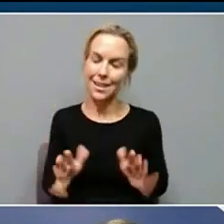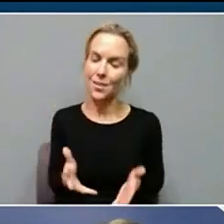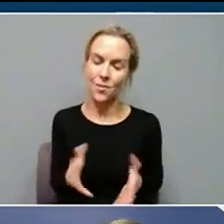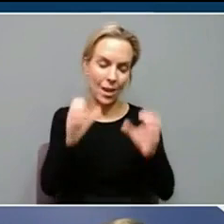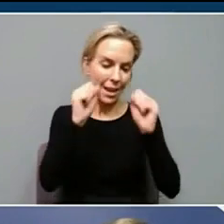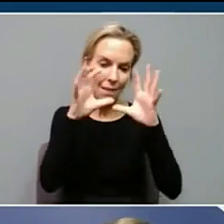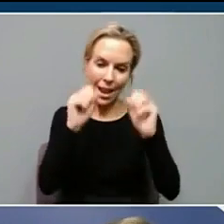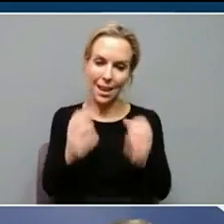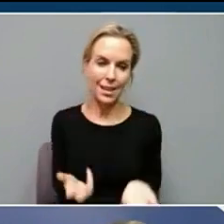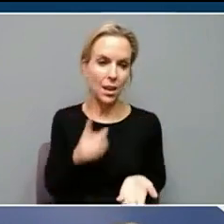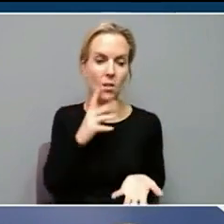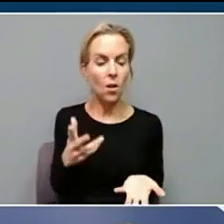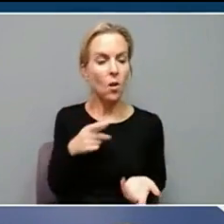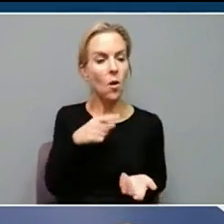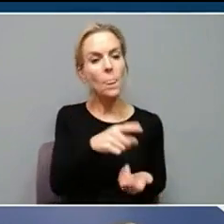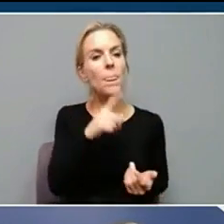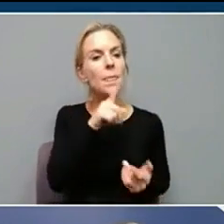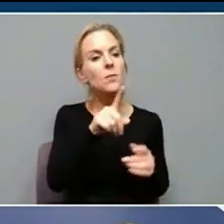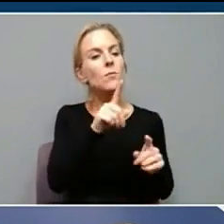All-Stars, but this is probably our scoring leader.